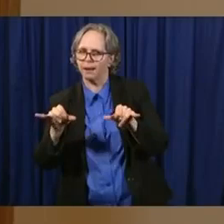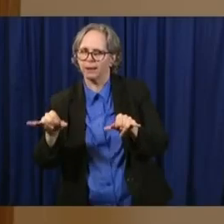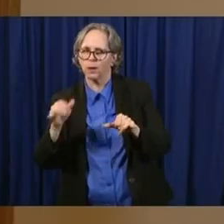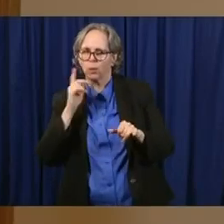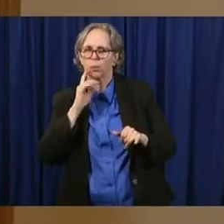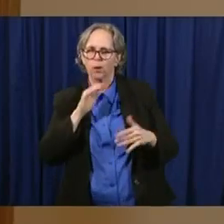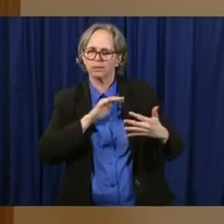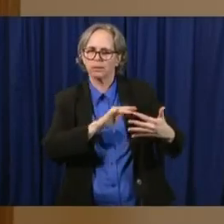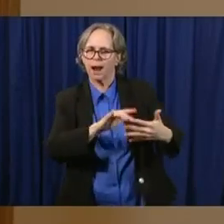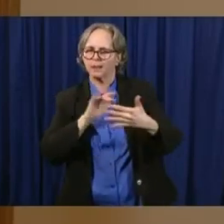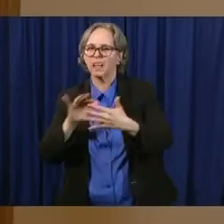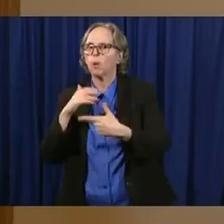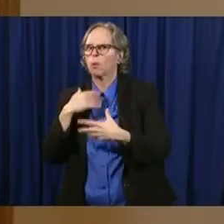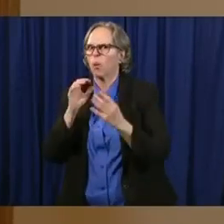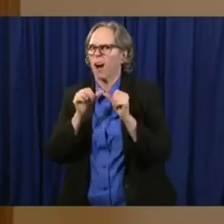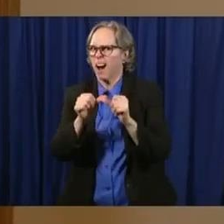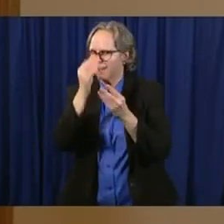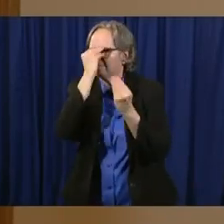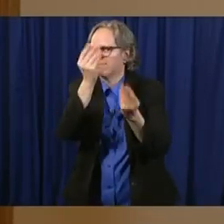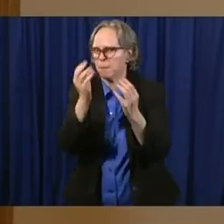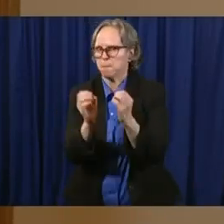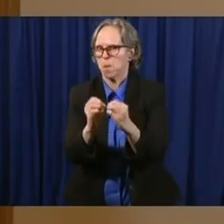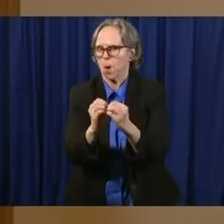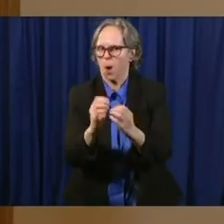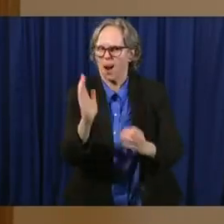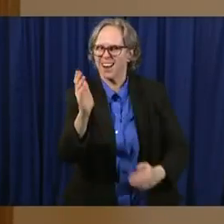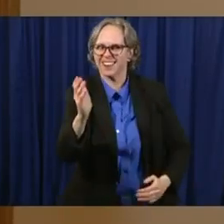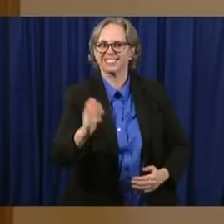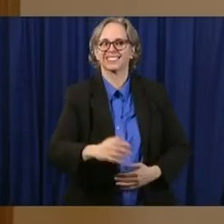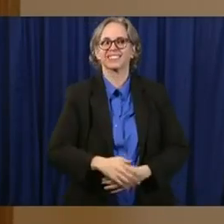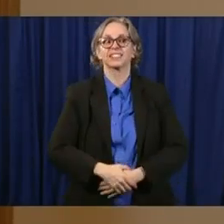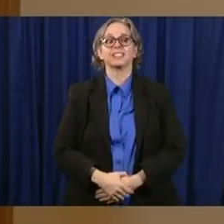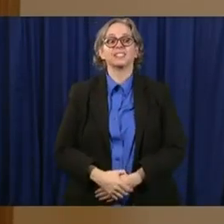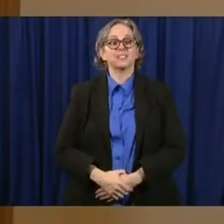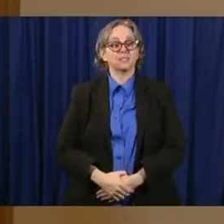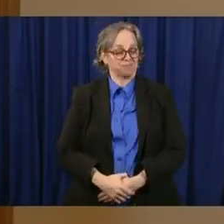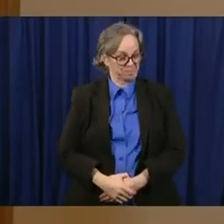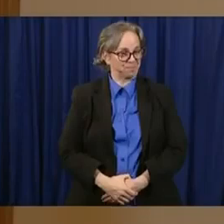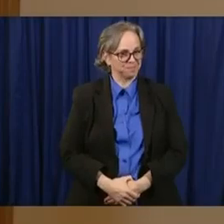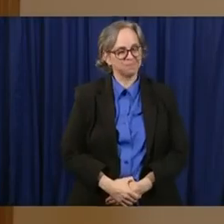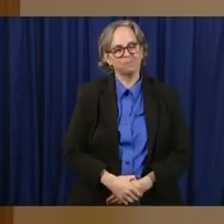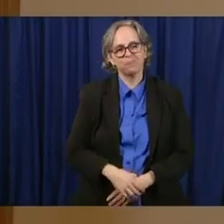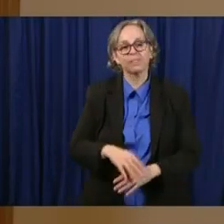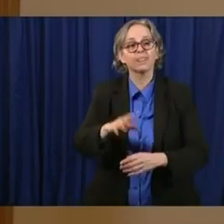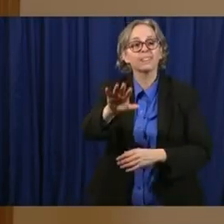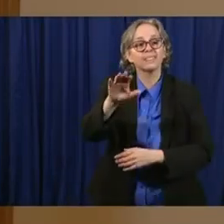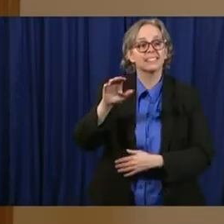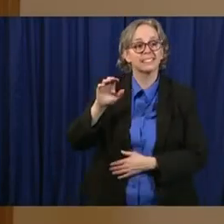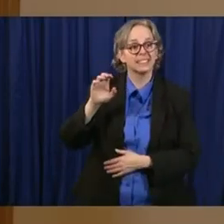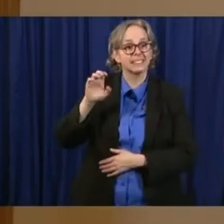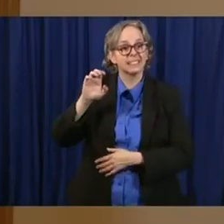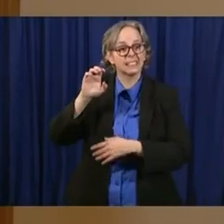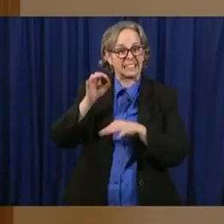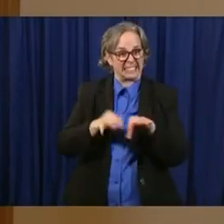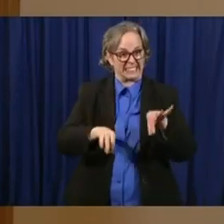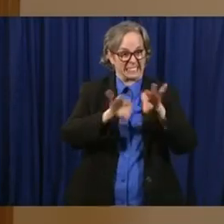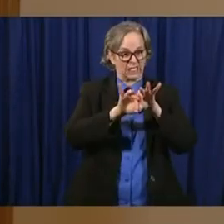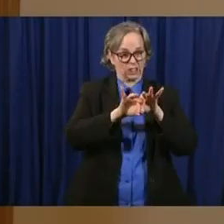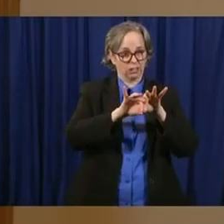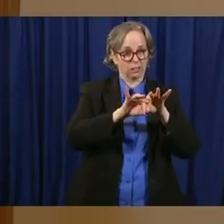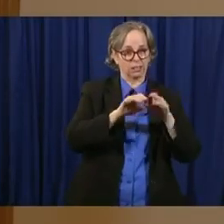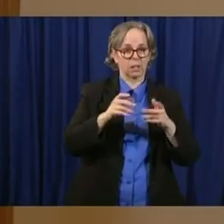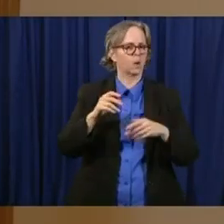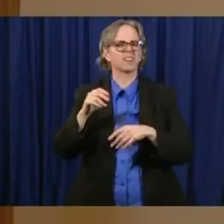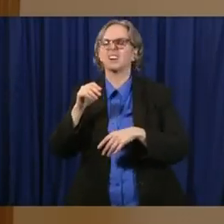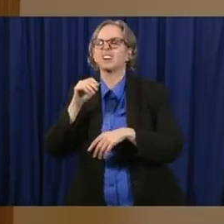more. A couple other things I need to address. Essential and non-essential surgeries. This dates us a while back,